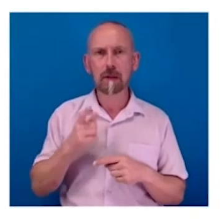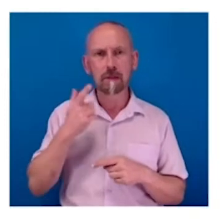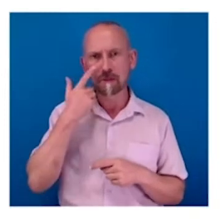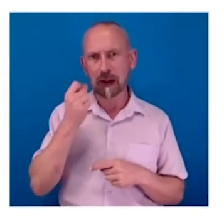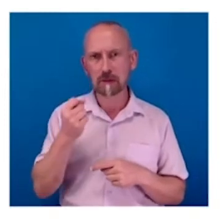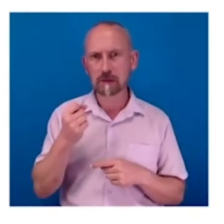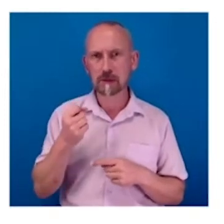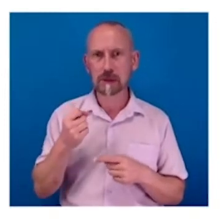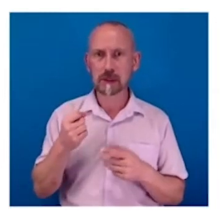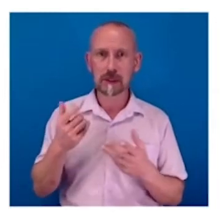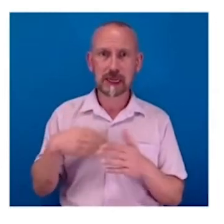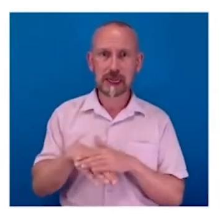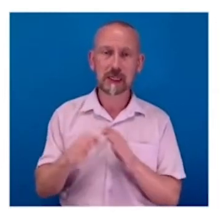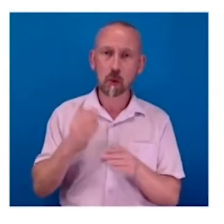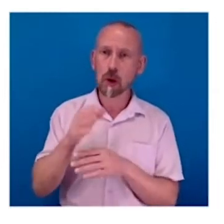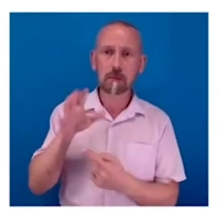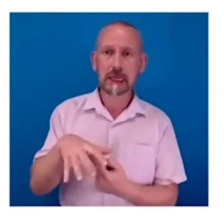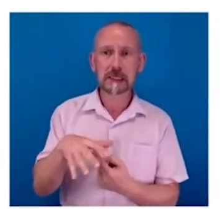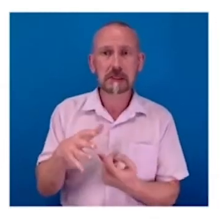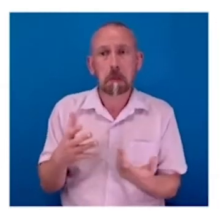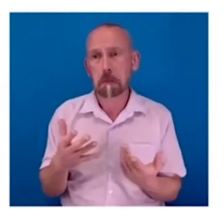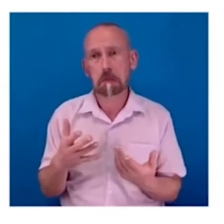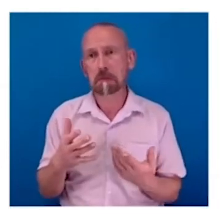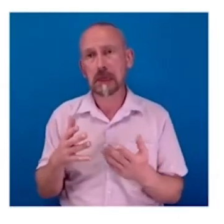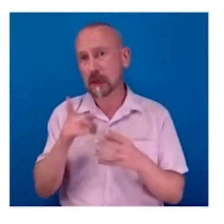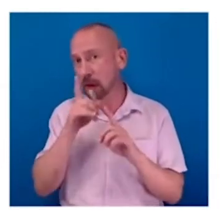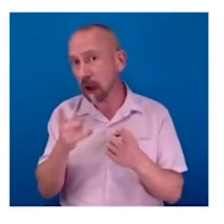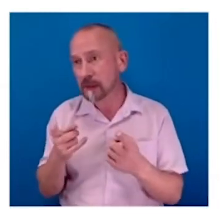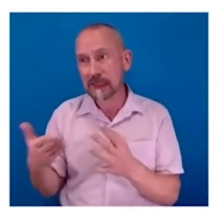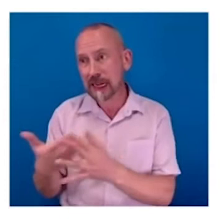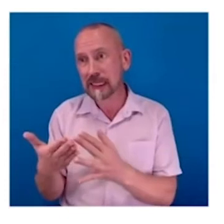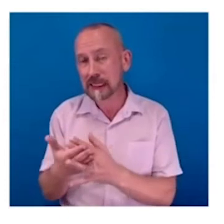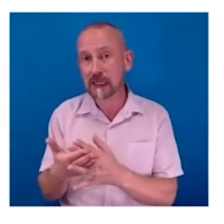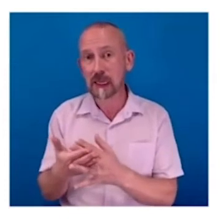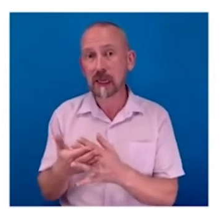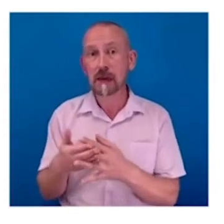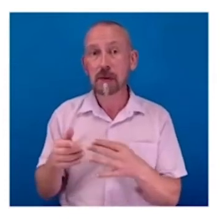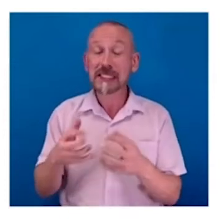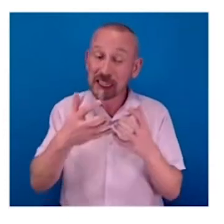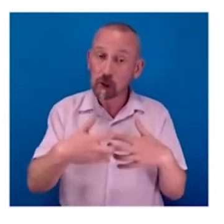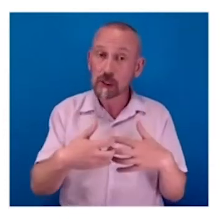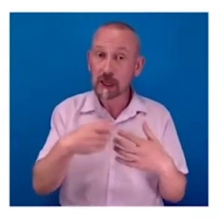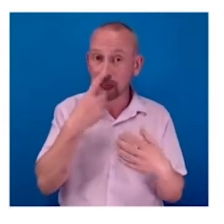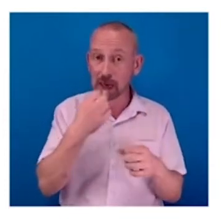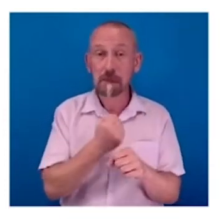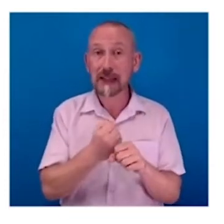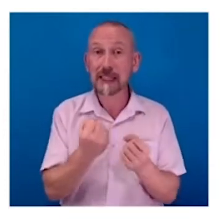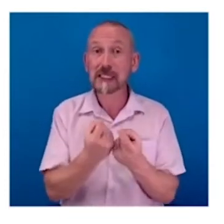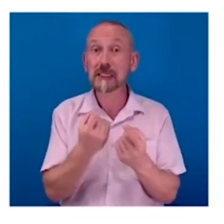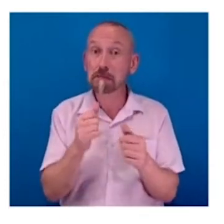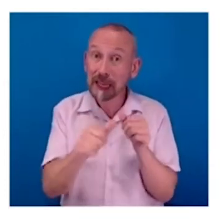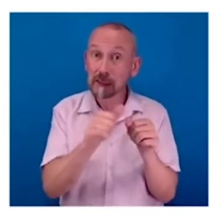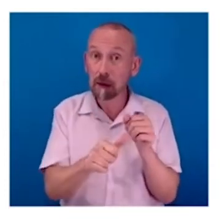were finding, although technology can be an amazing enabler, it can also be a huge disabler when, for instance, your bandwidth isn't sufficient or whatever it